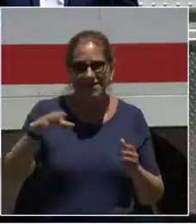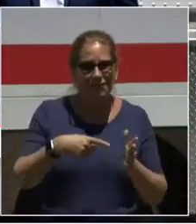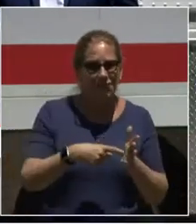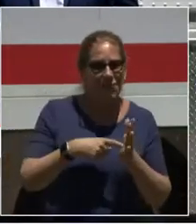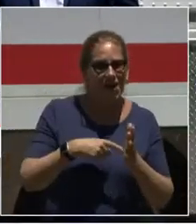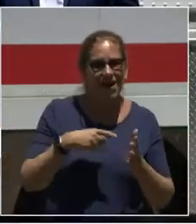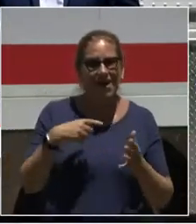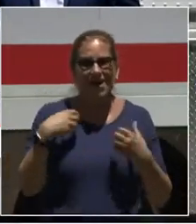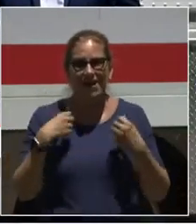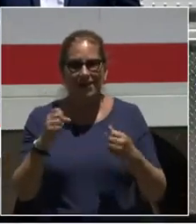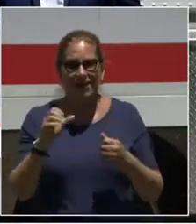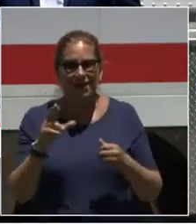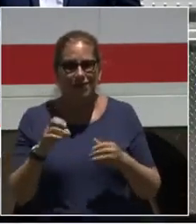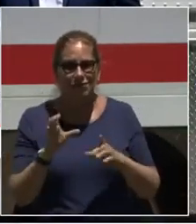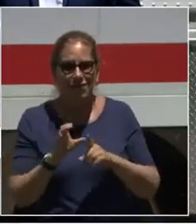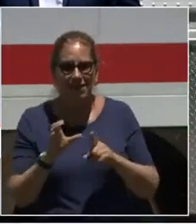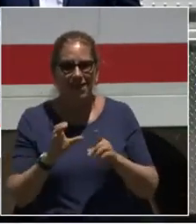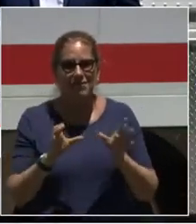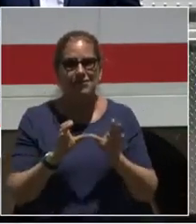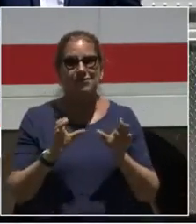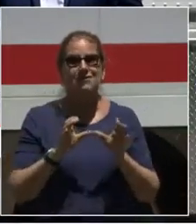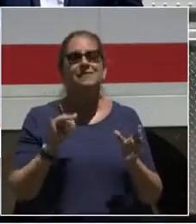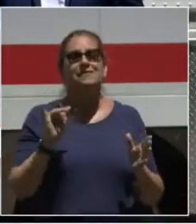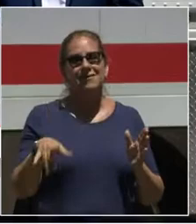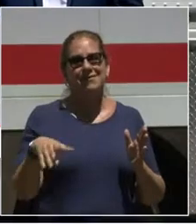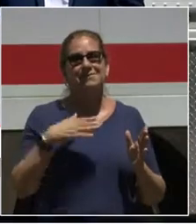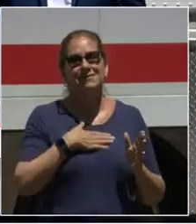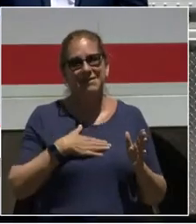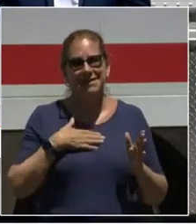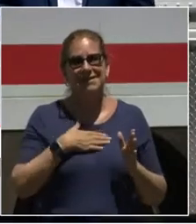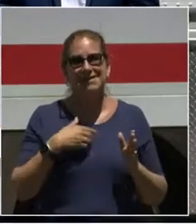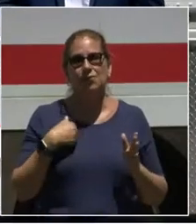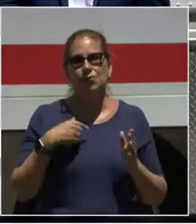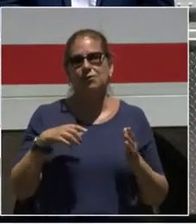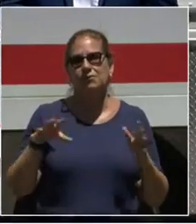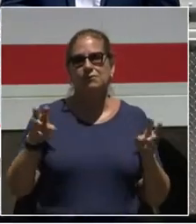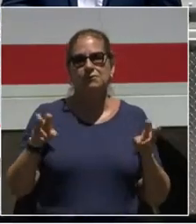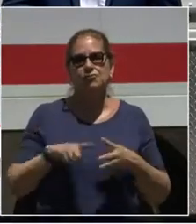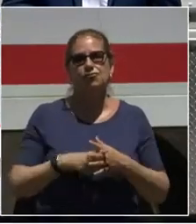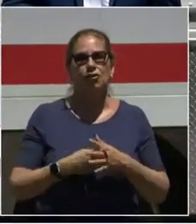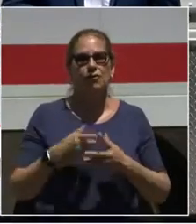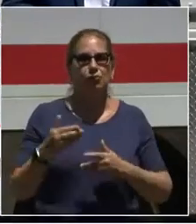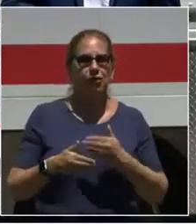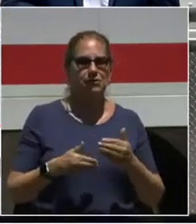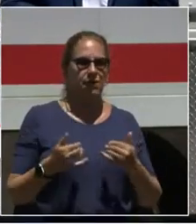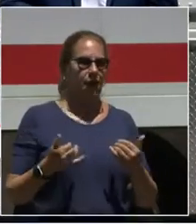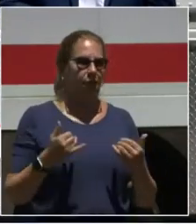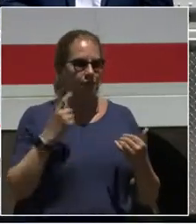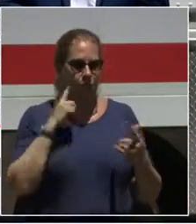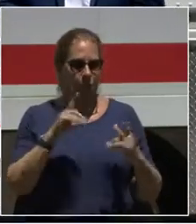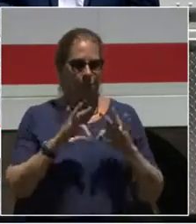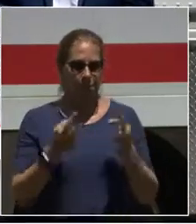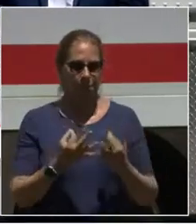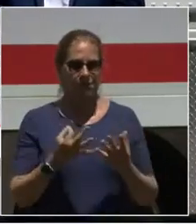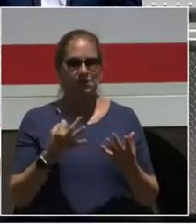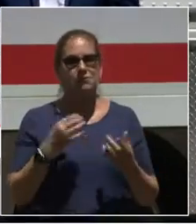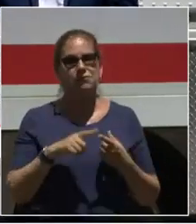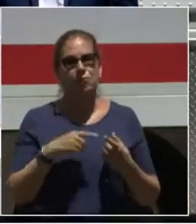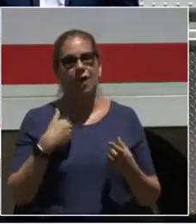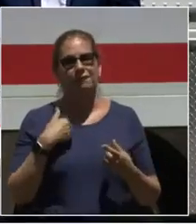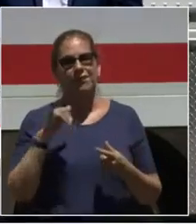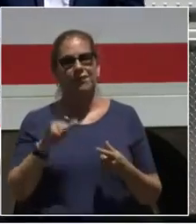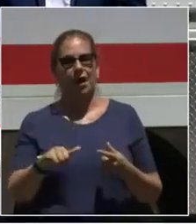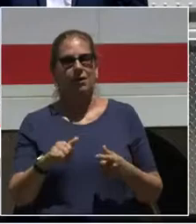is one of the initial touch points in addition to families' health care. So our schools are working, and we are really thankful to the